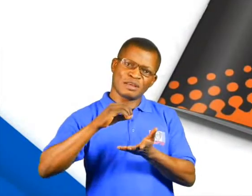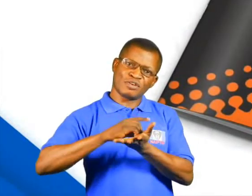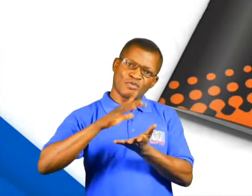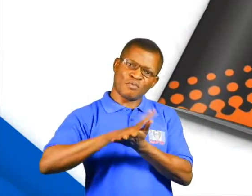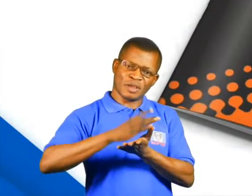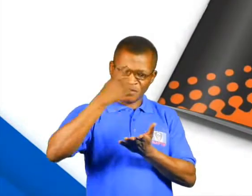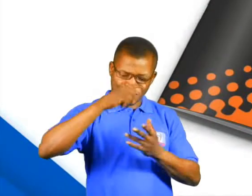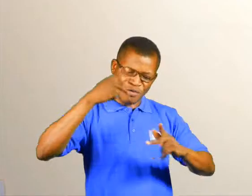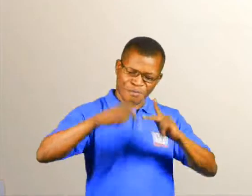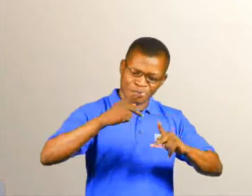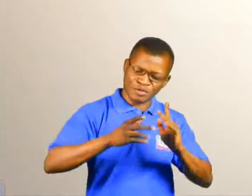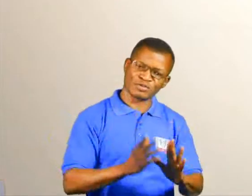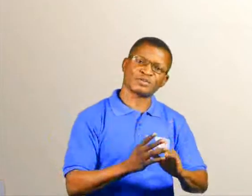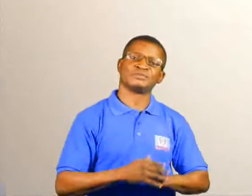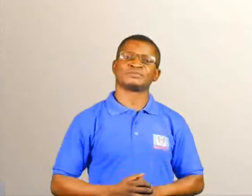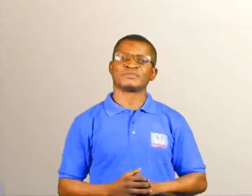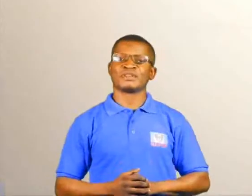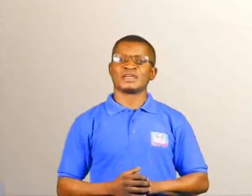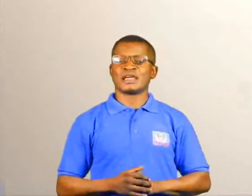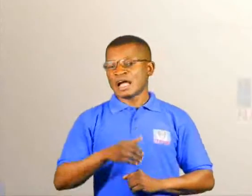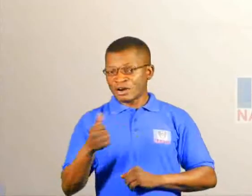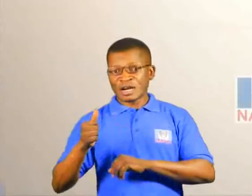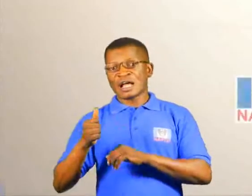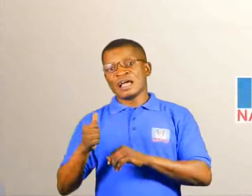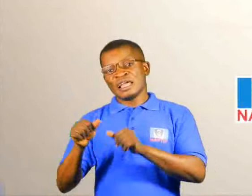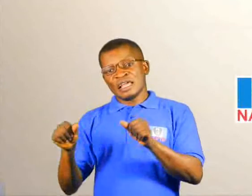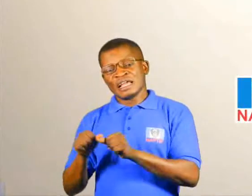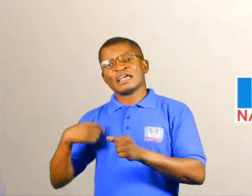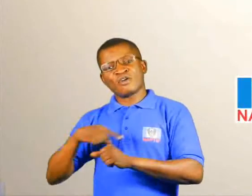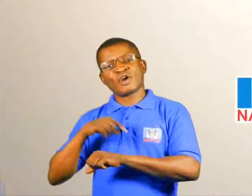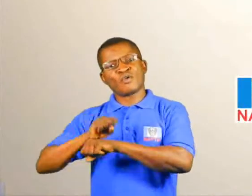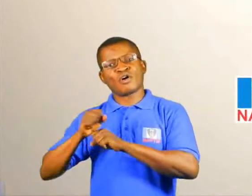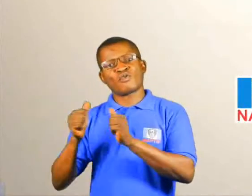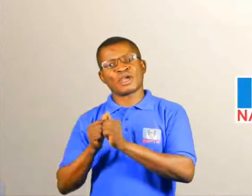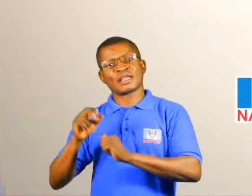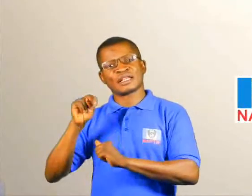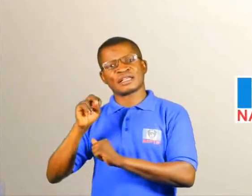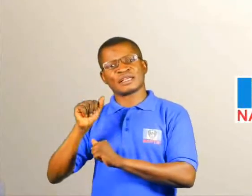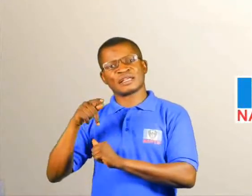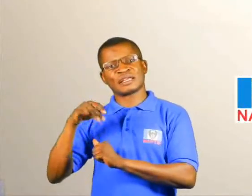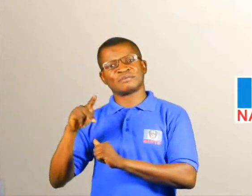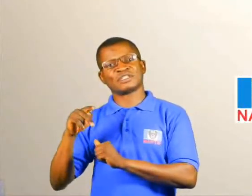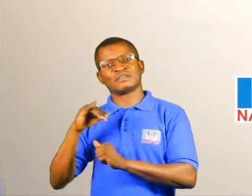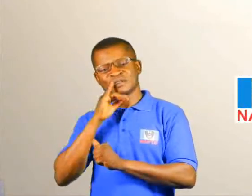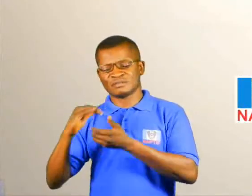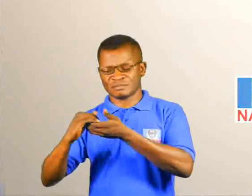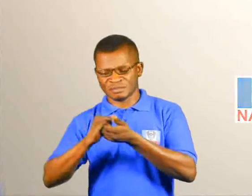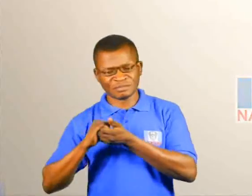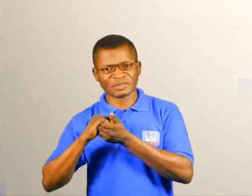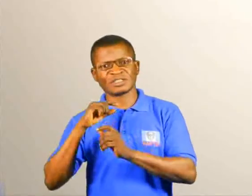for prosecutors. Another aspect of our work with NAPTIP is in the area of